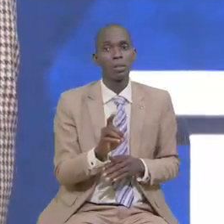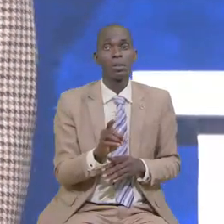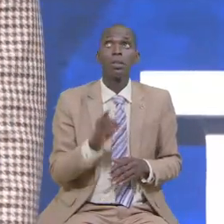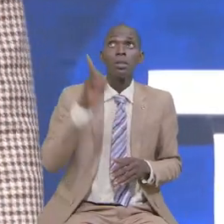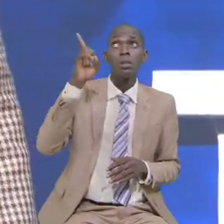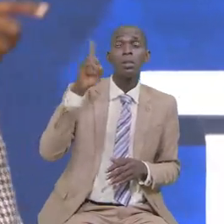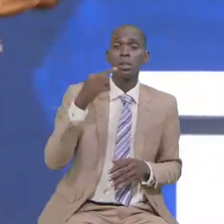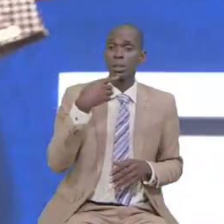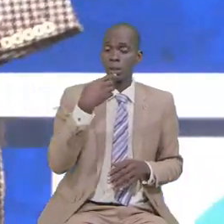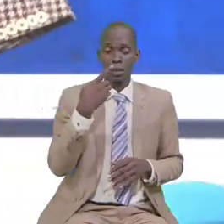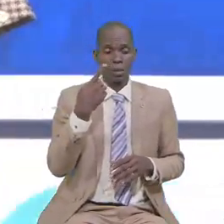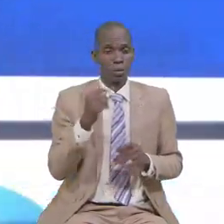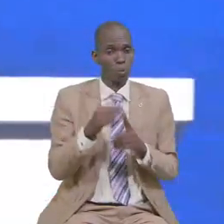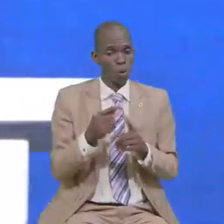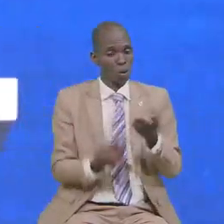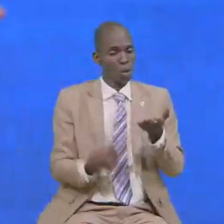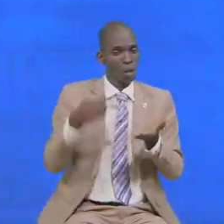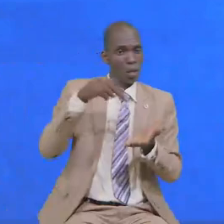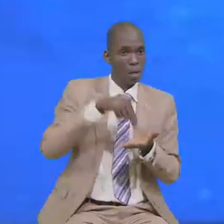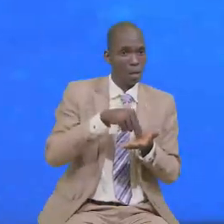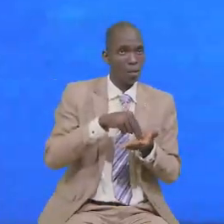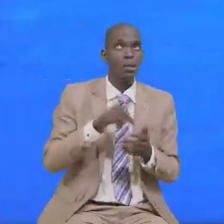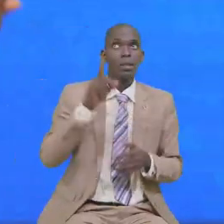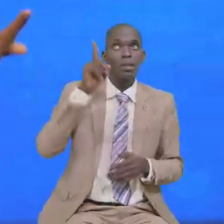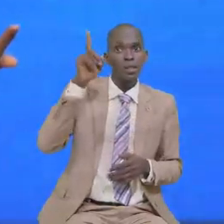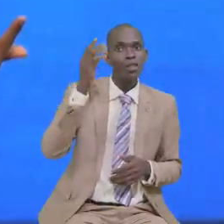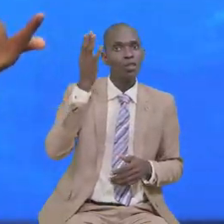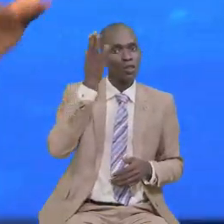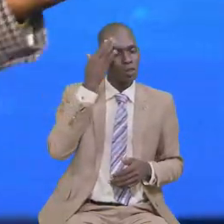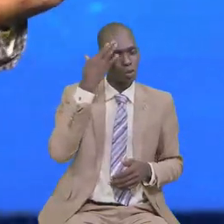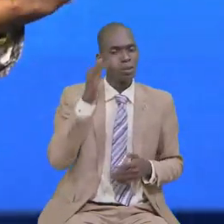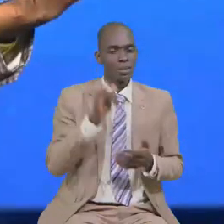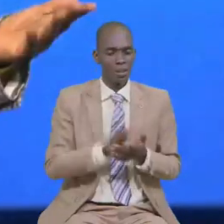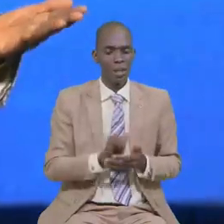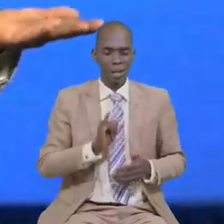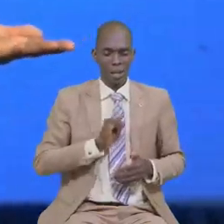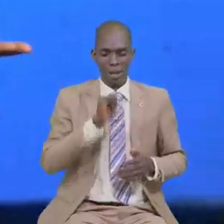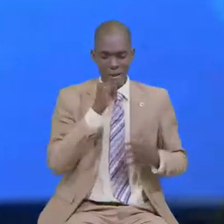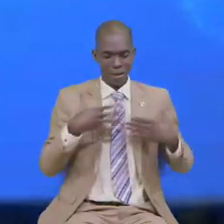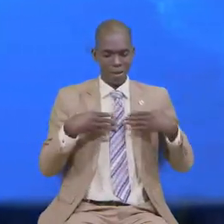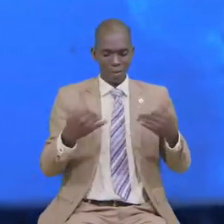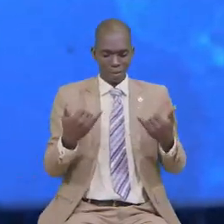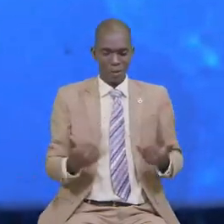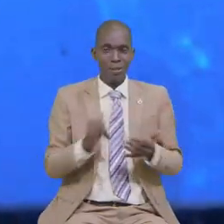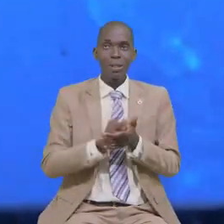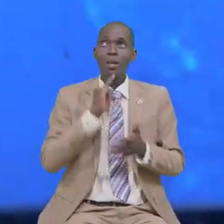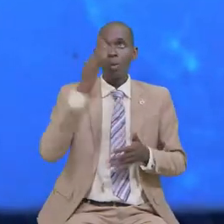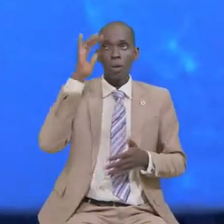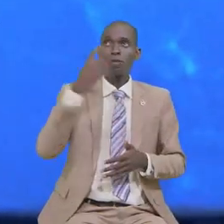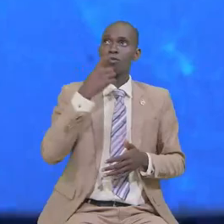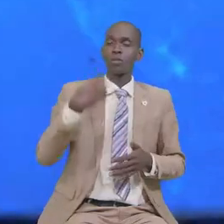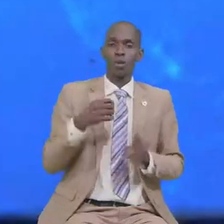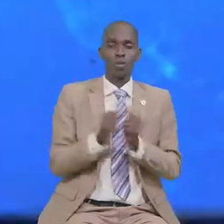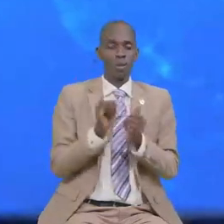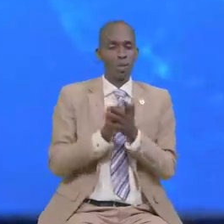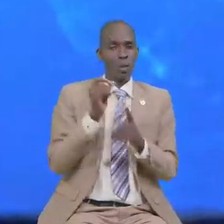arise. He knows I am healed already. That's why he gave me that word. And what he says